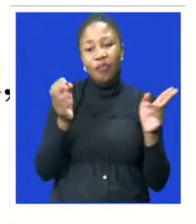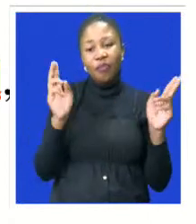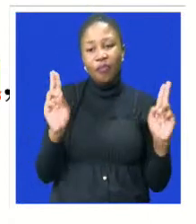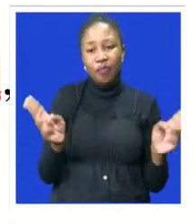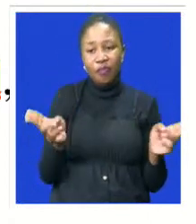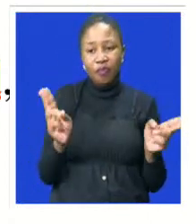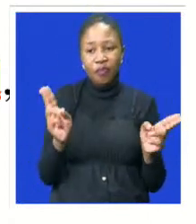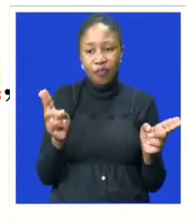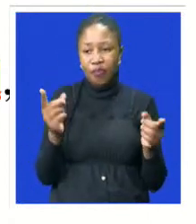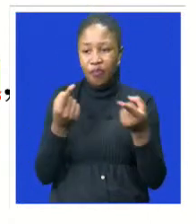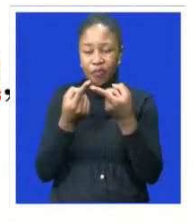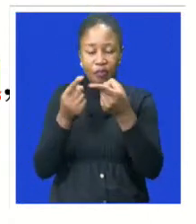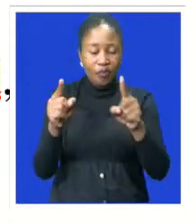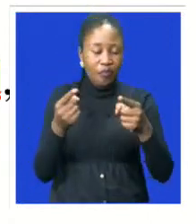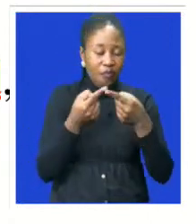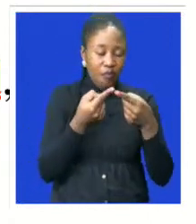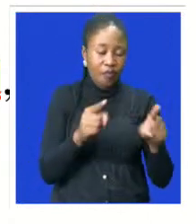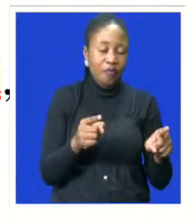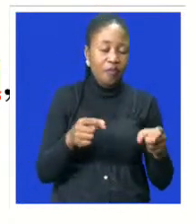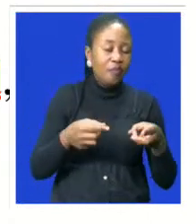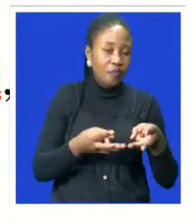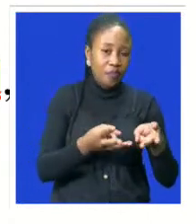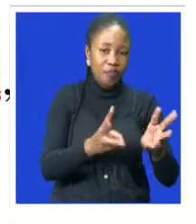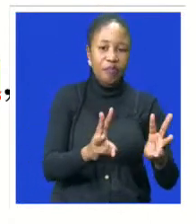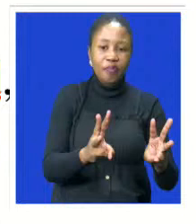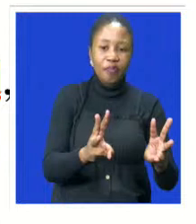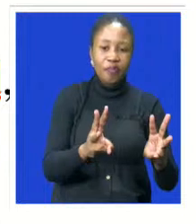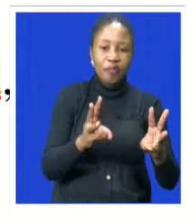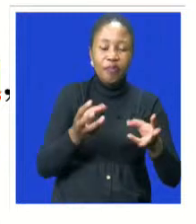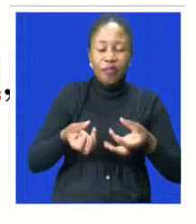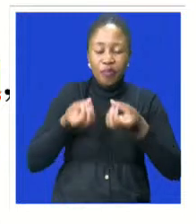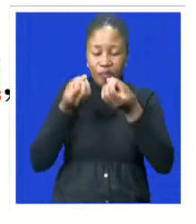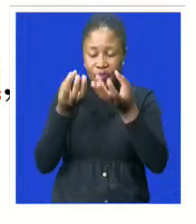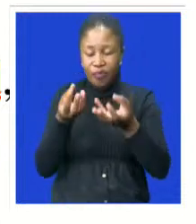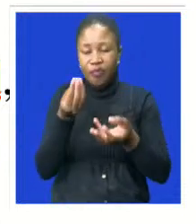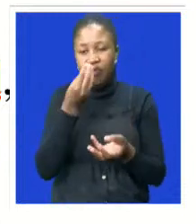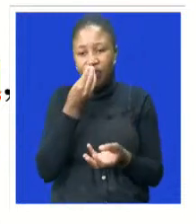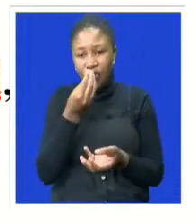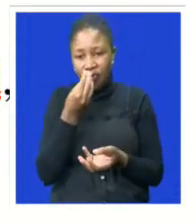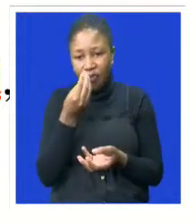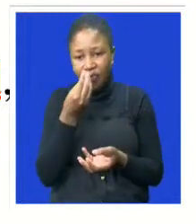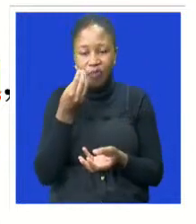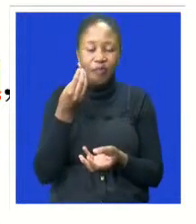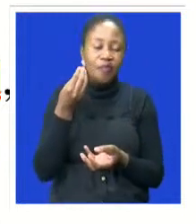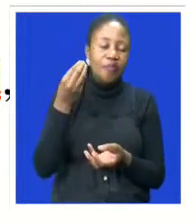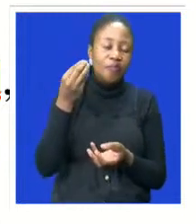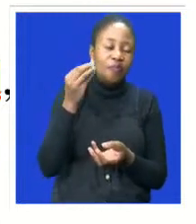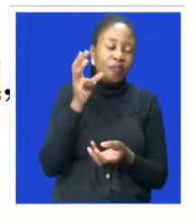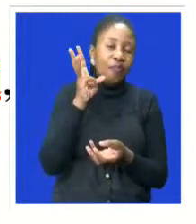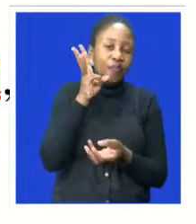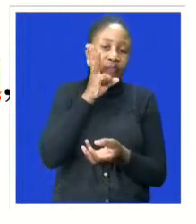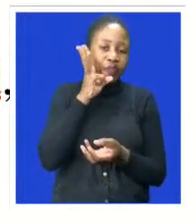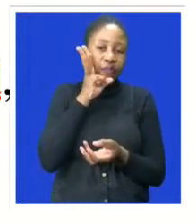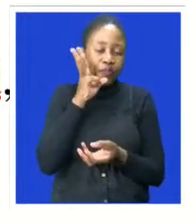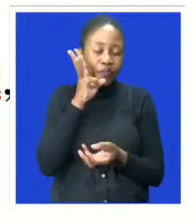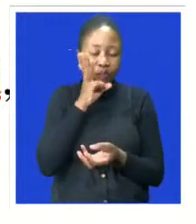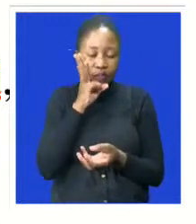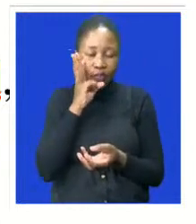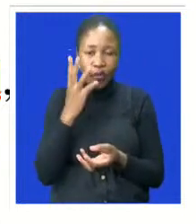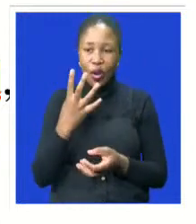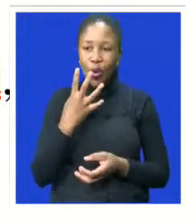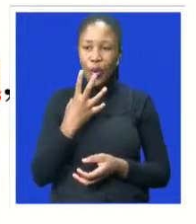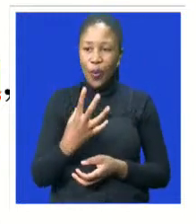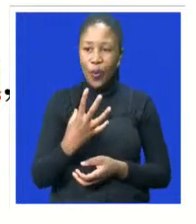providing food, water, air, and light. So these are the things that